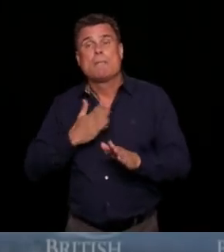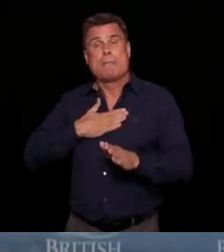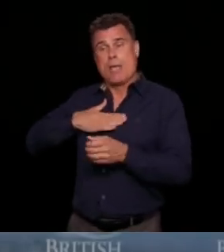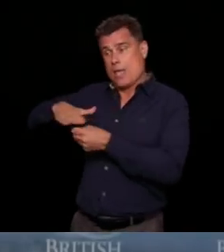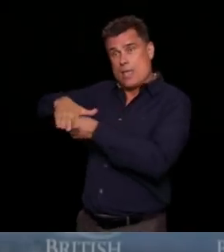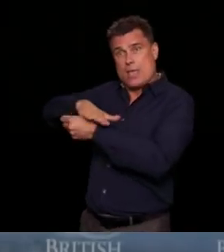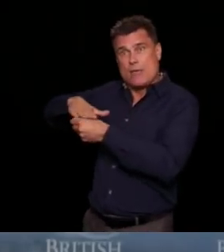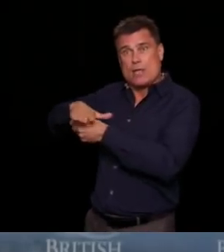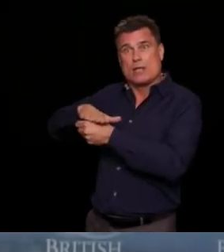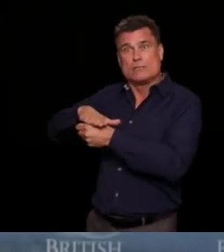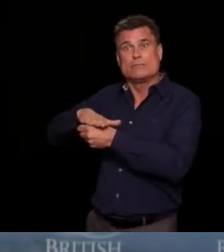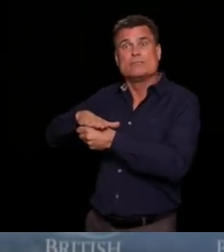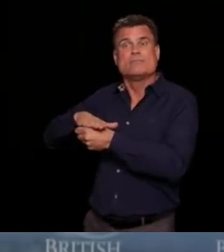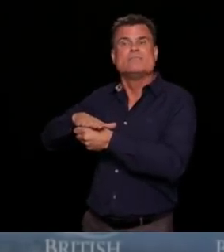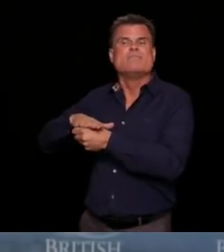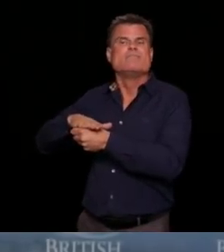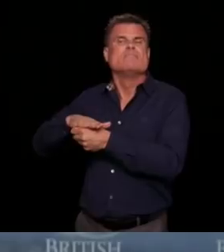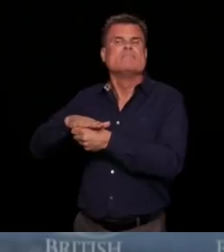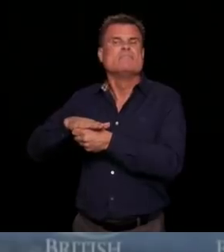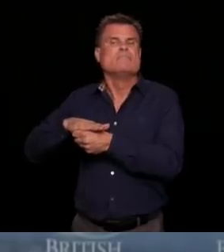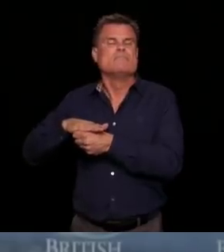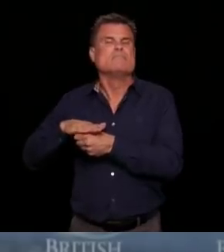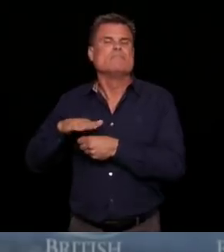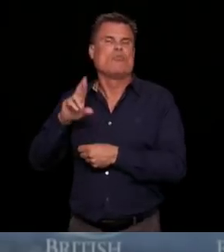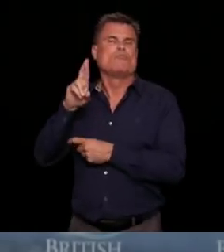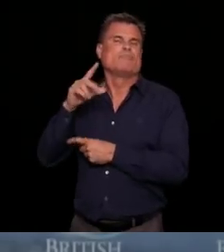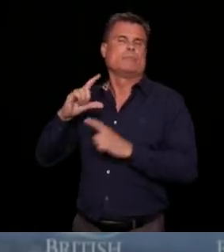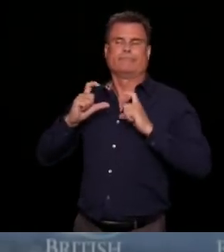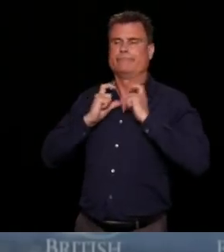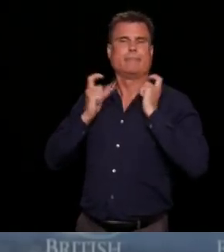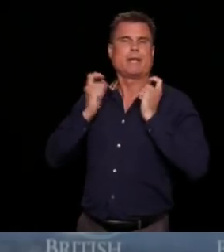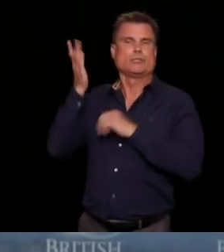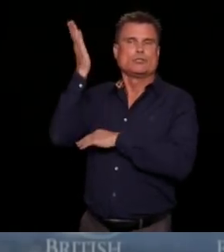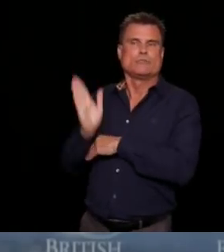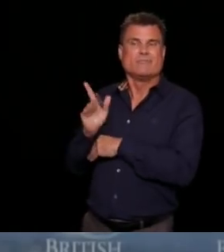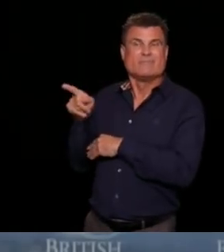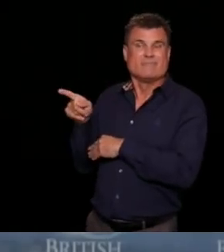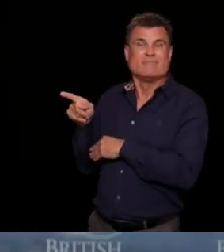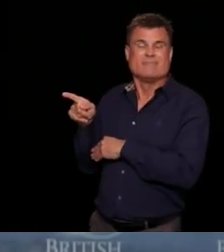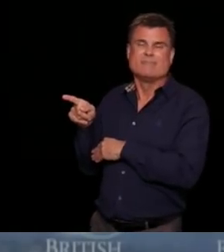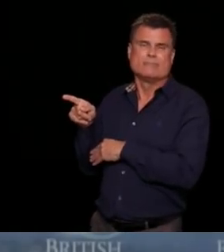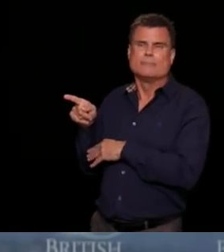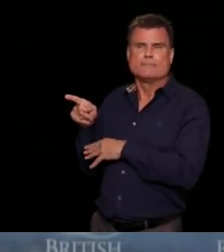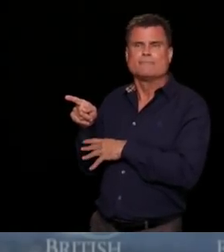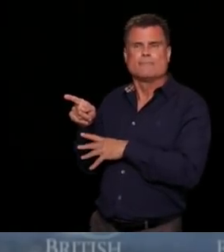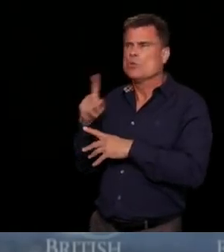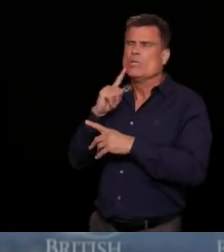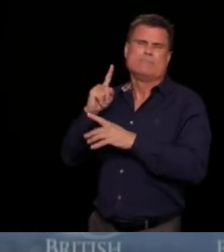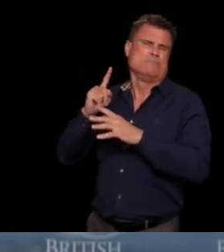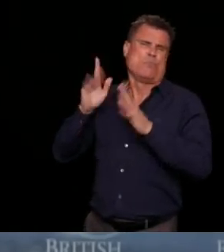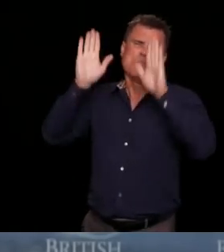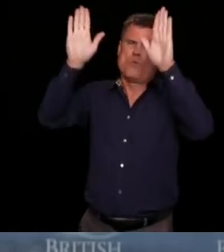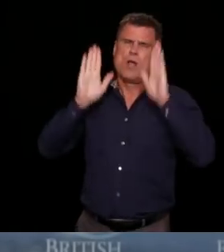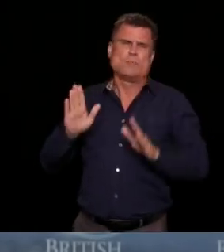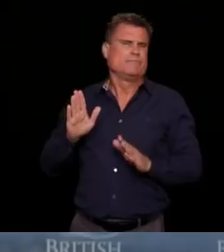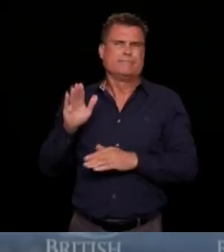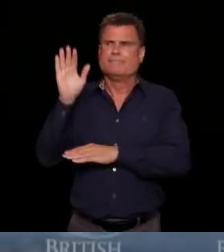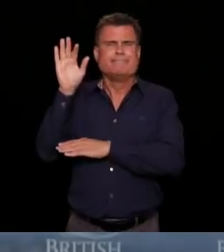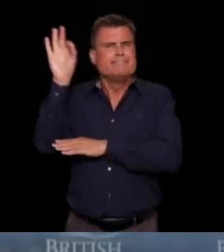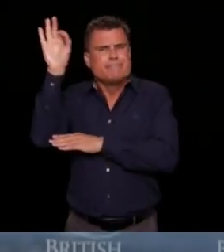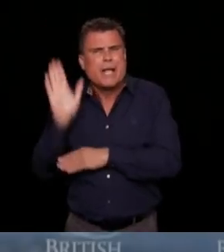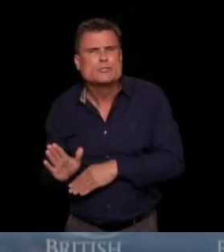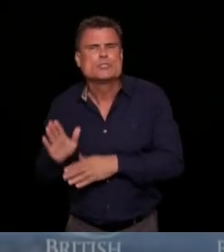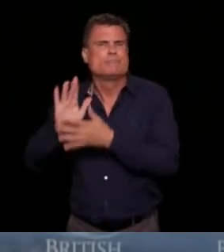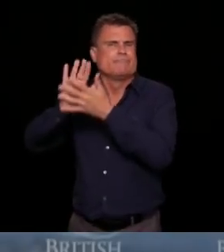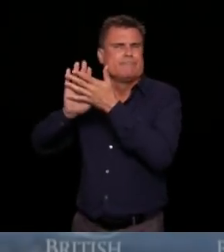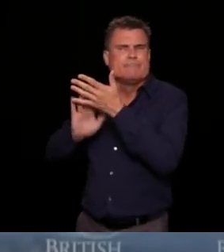with this loss. Reverend Blake was an extraordinary minister and an extraordinary man. And I think what he probably reminded us